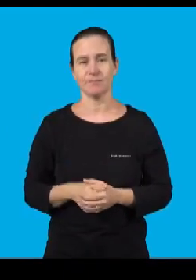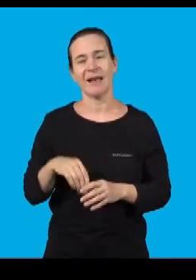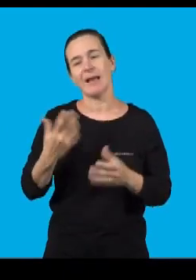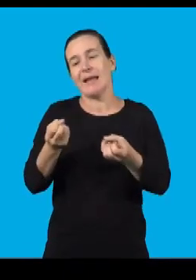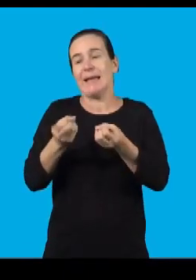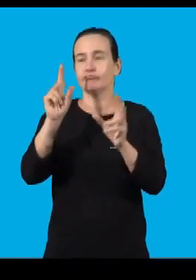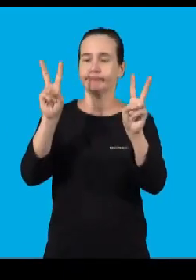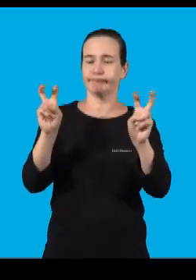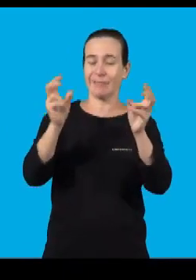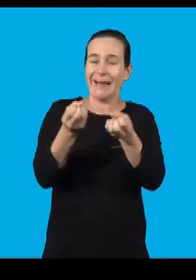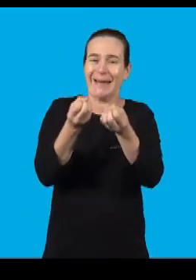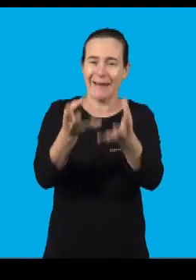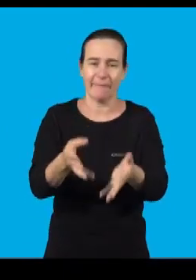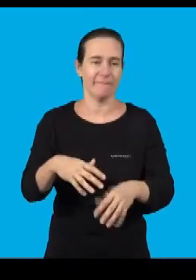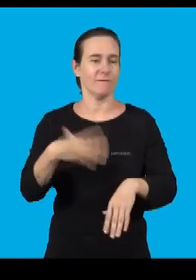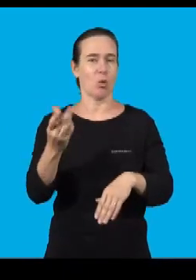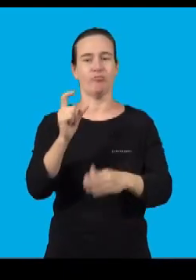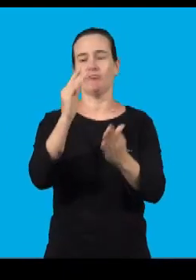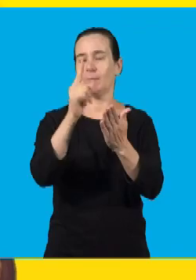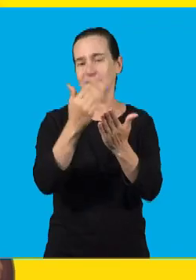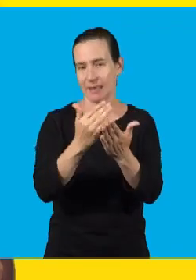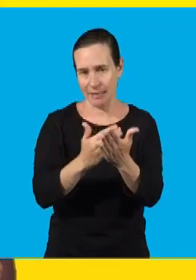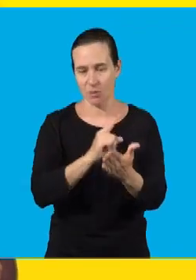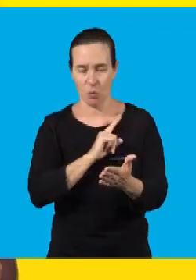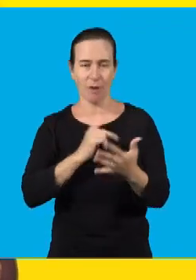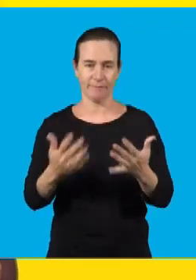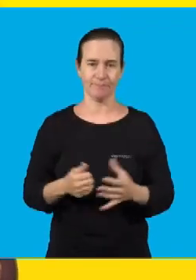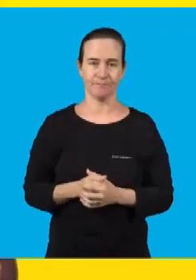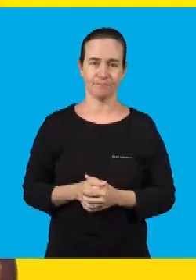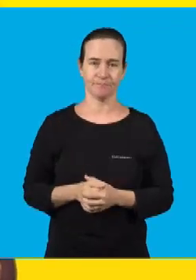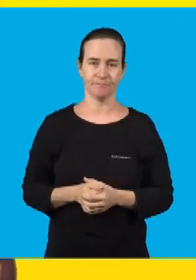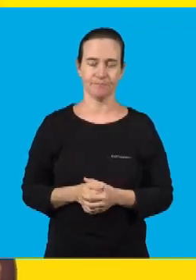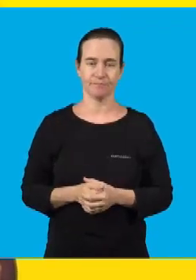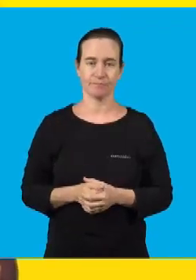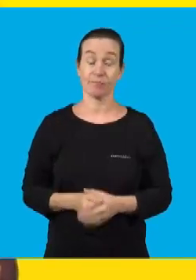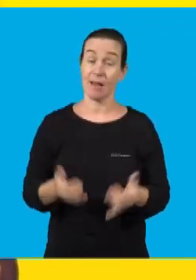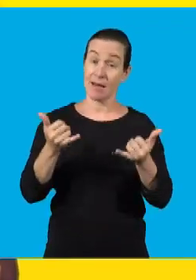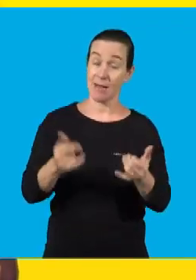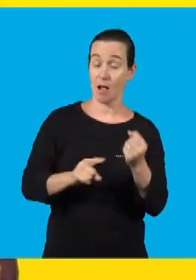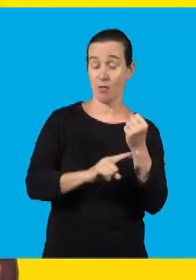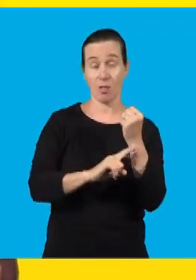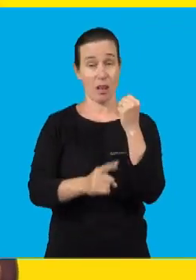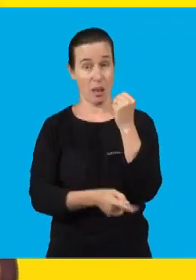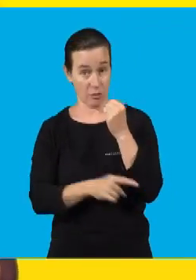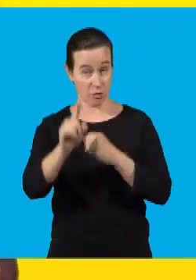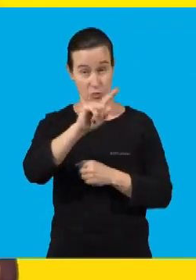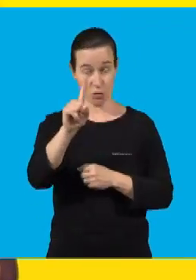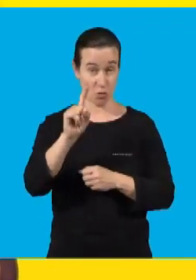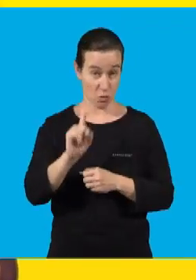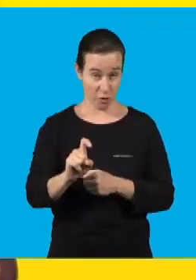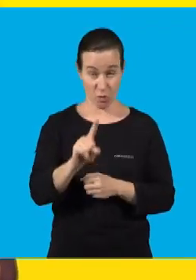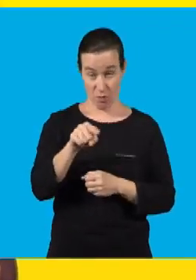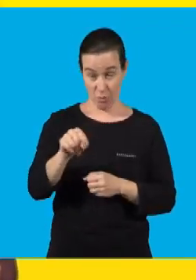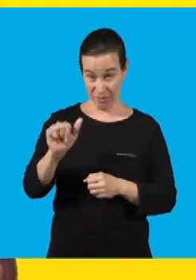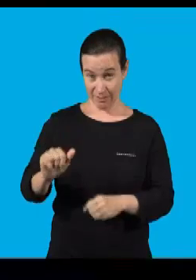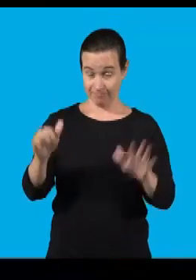or list reasons why. Okay. We will now be looking at our last question. All right, question